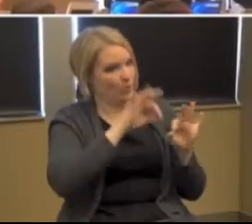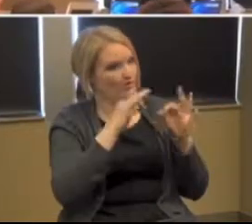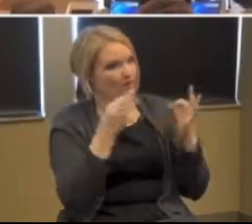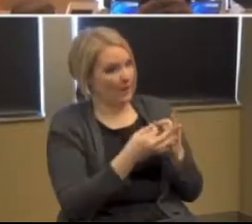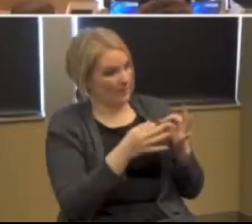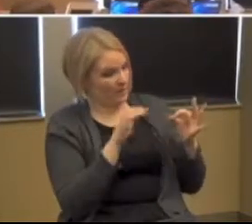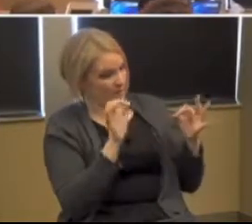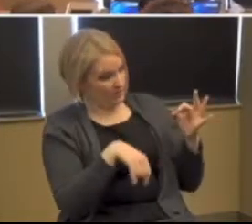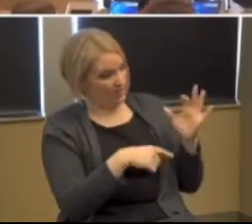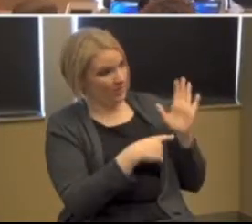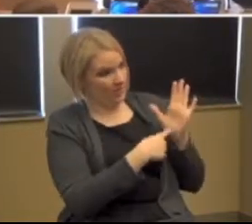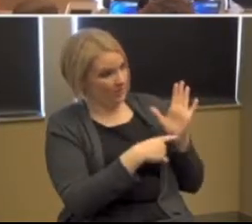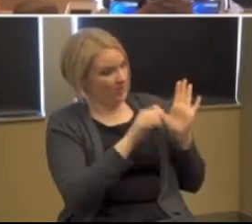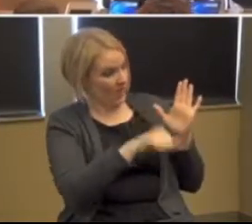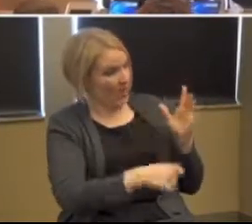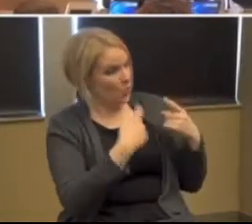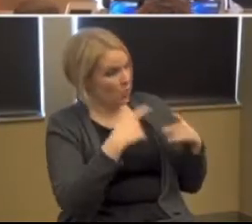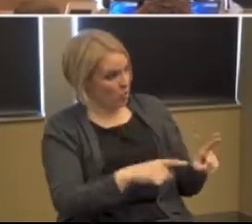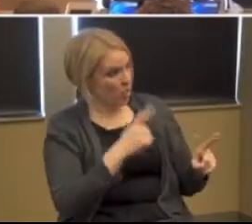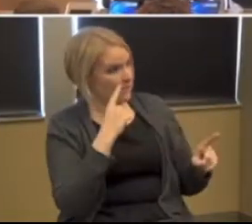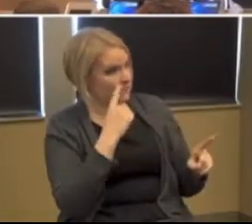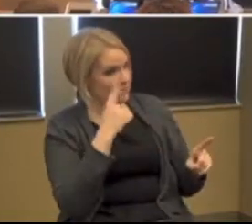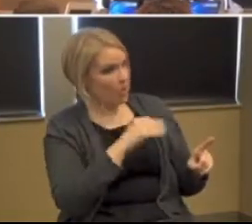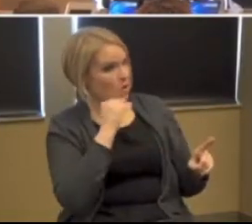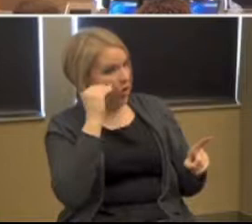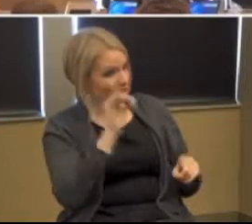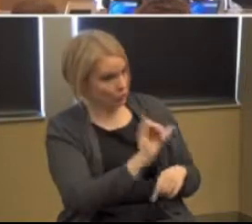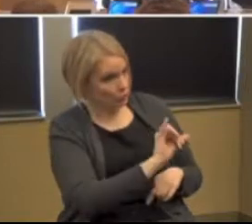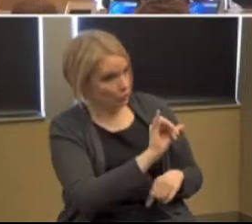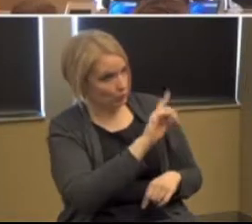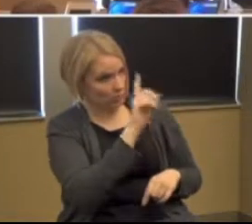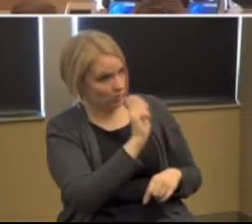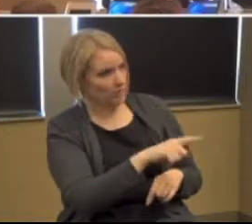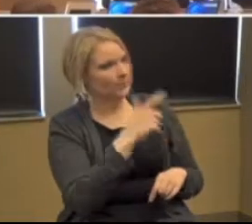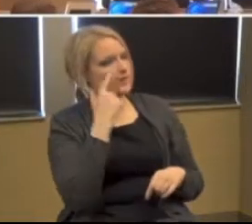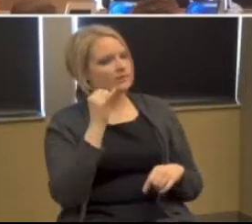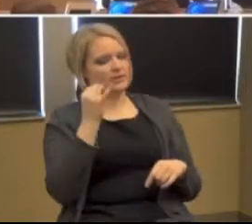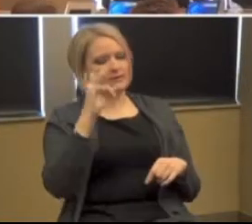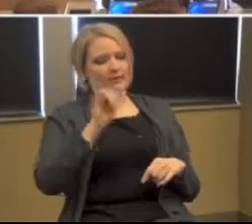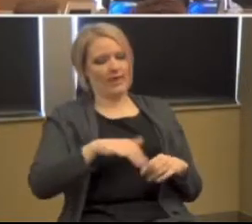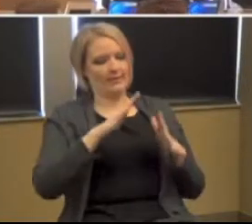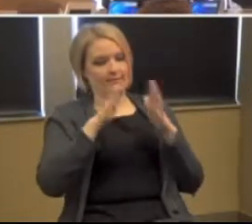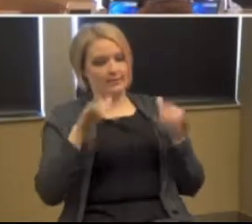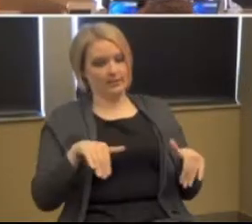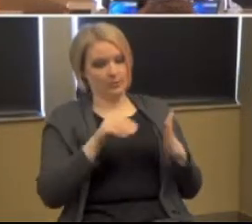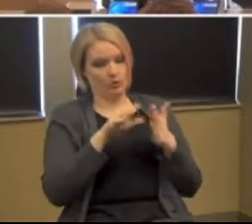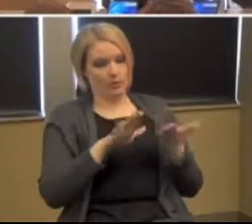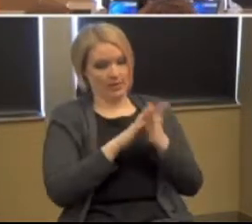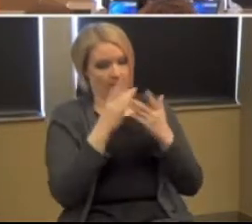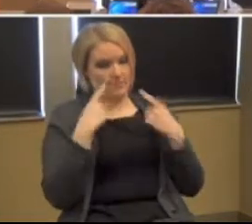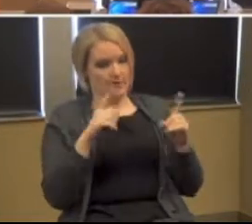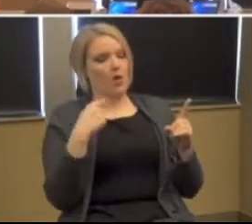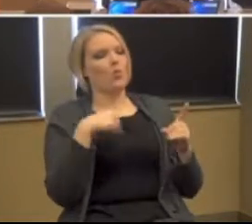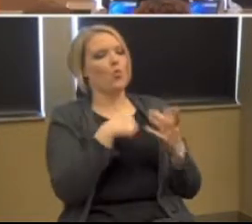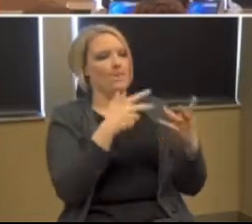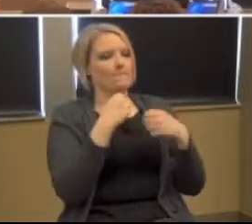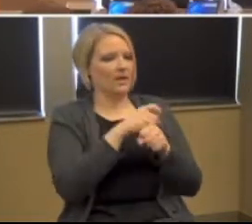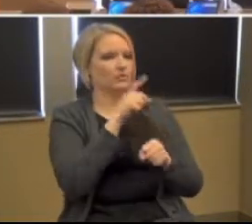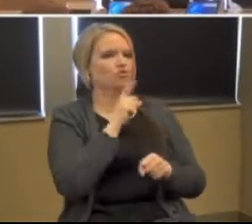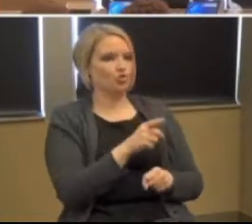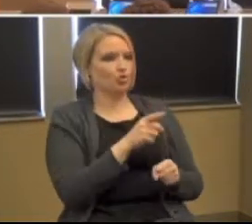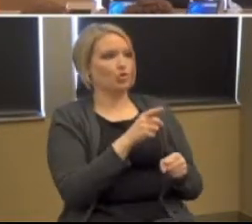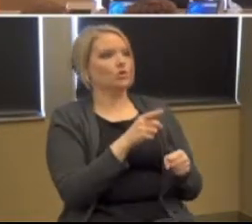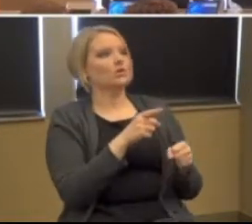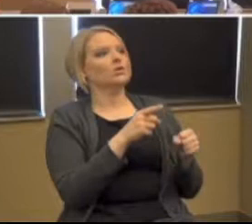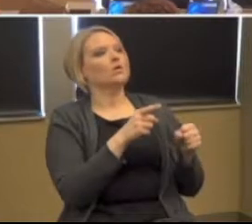out if that type of same system would be very helpful at home. Because if it's a system that the student is successful with at home, we want to make sure that we're